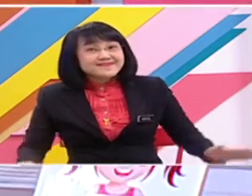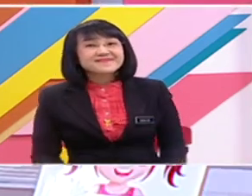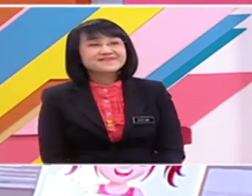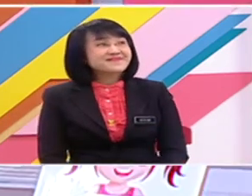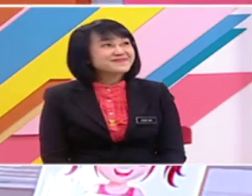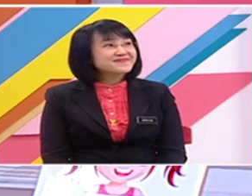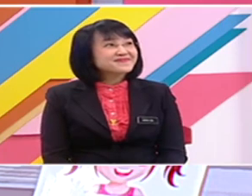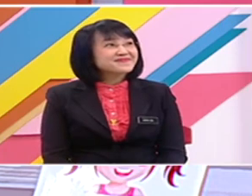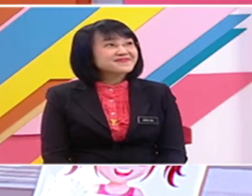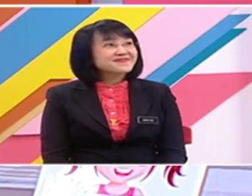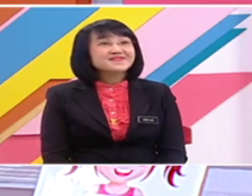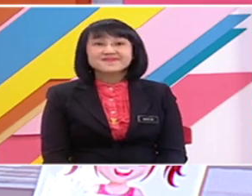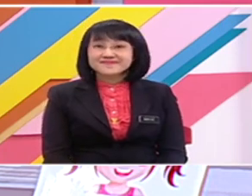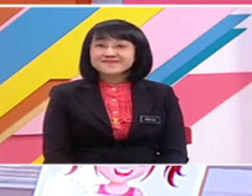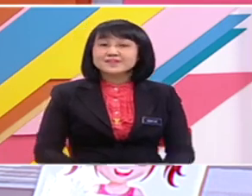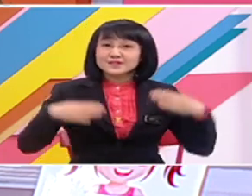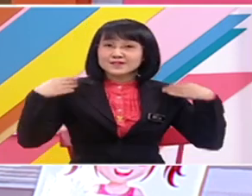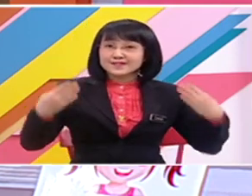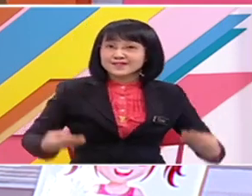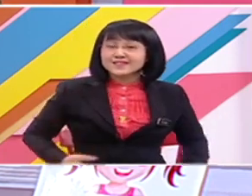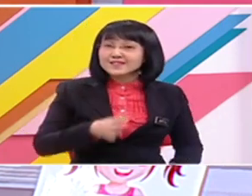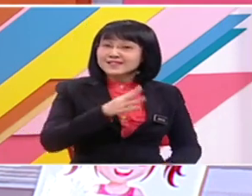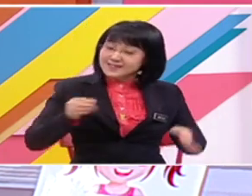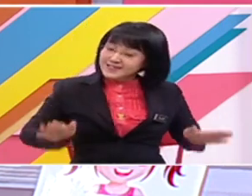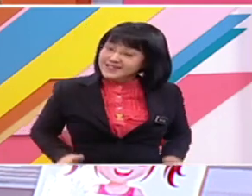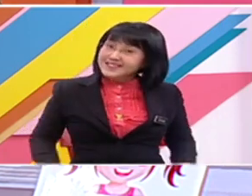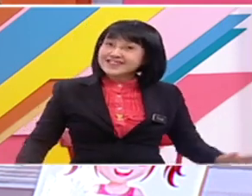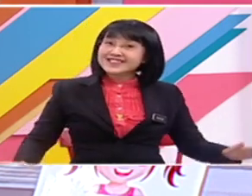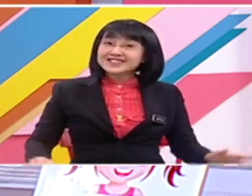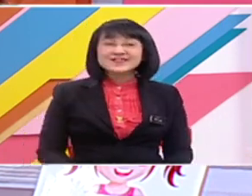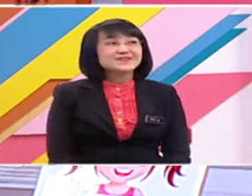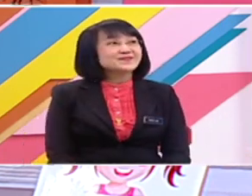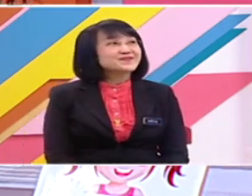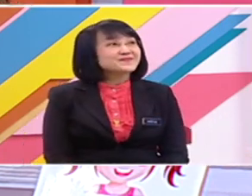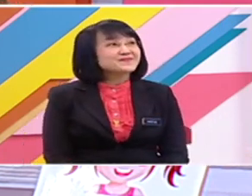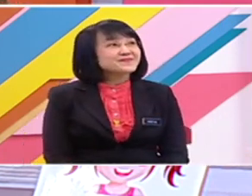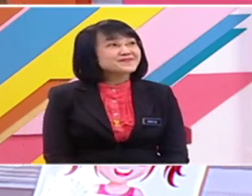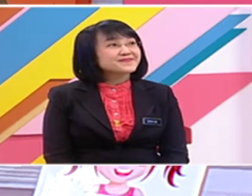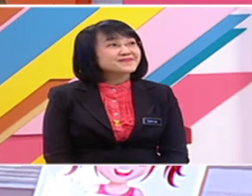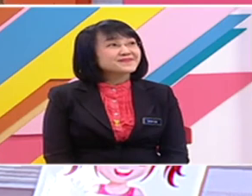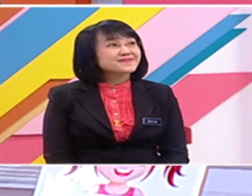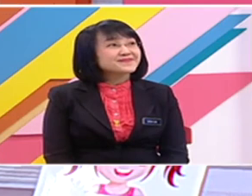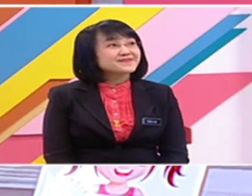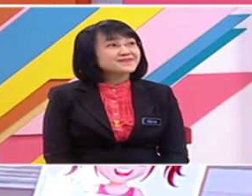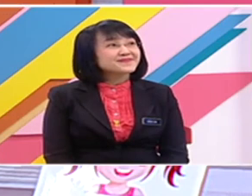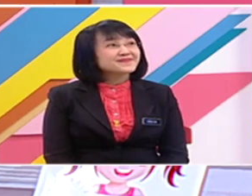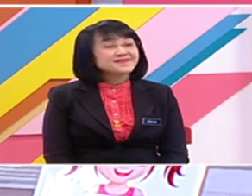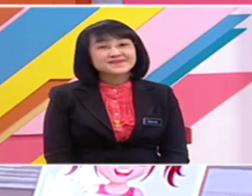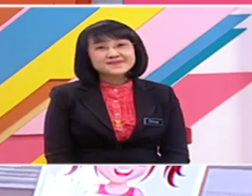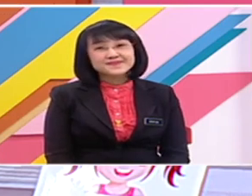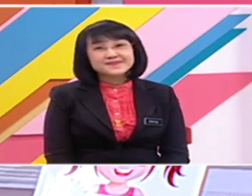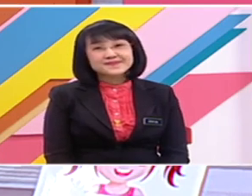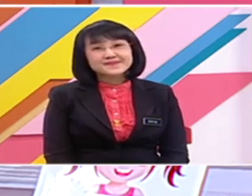color. Yeah. Here you go. So maybe, teacher, you can repeat again what is the characteristic of the